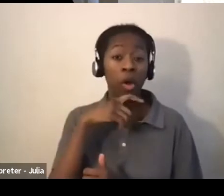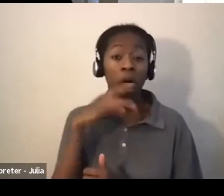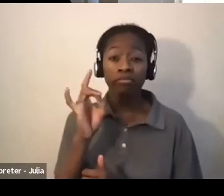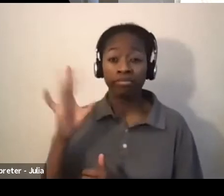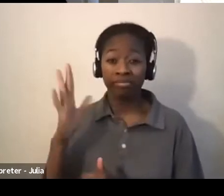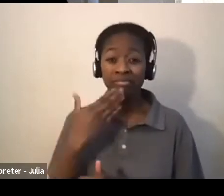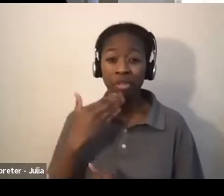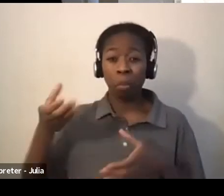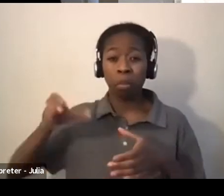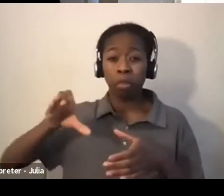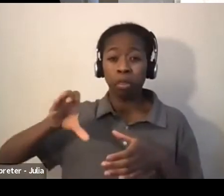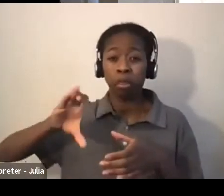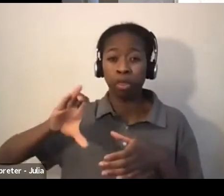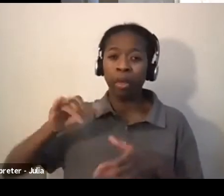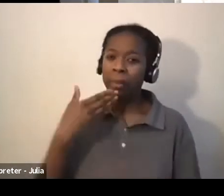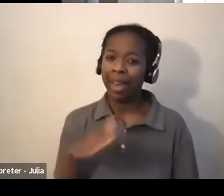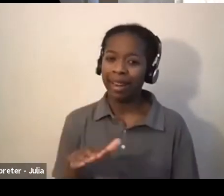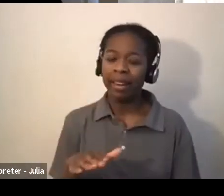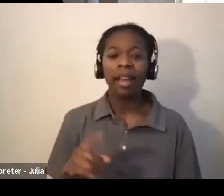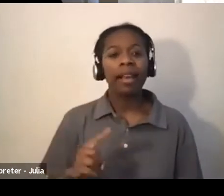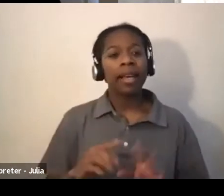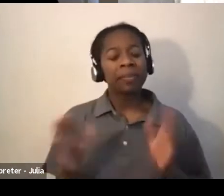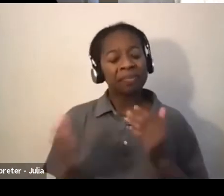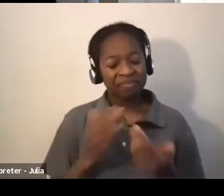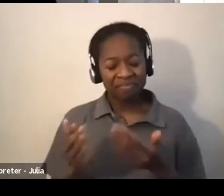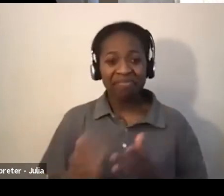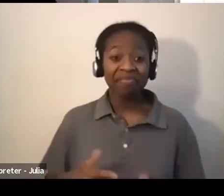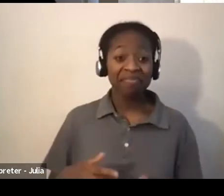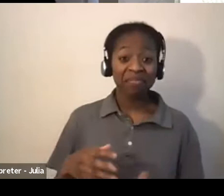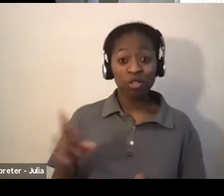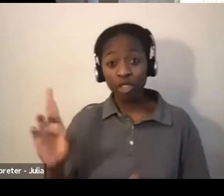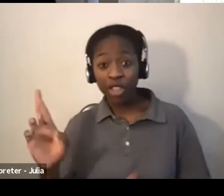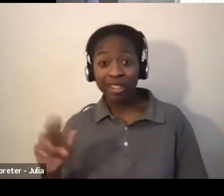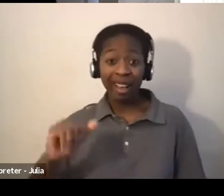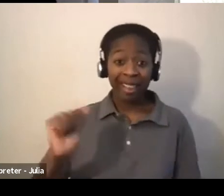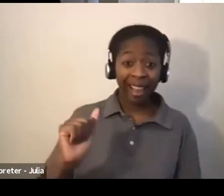way. I would not eat now. Richard or Aaliyah?